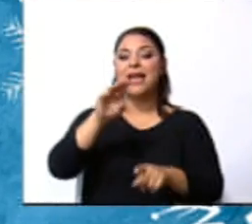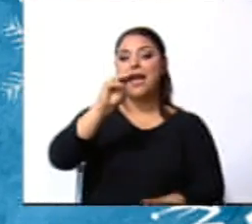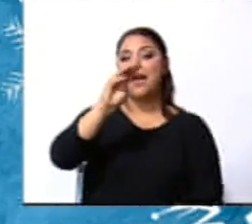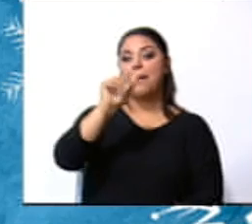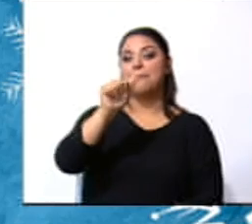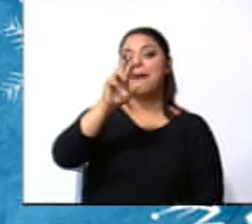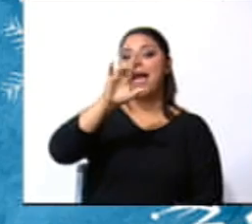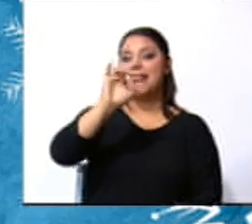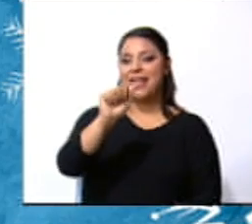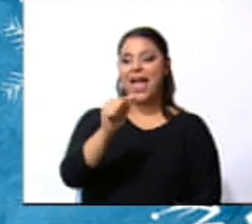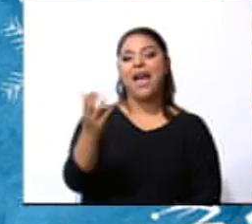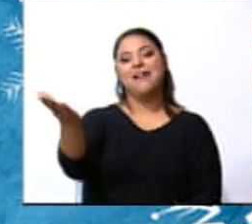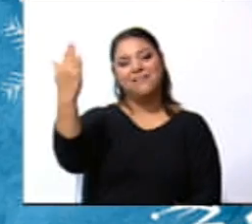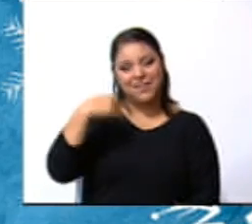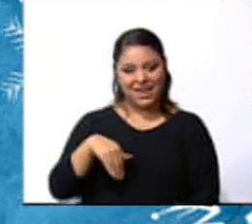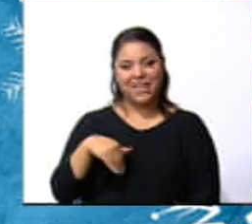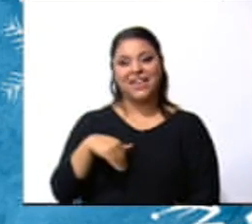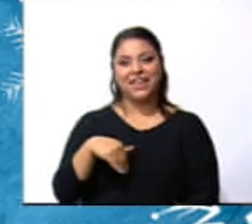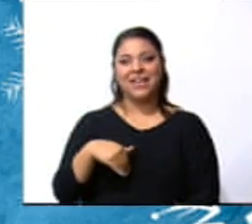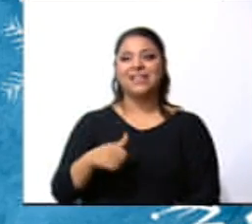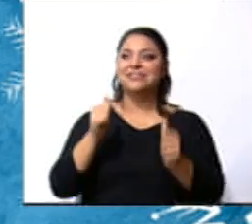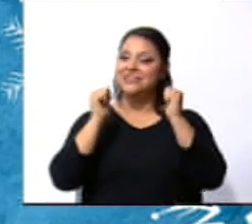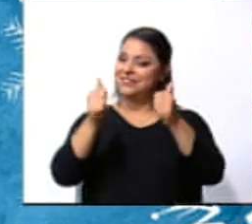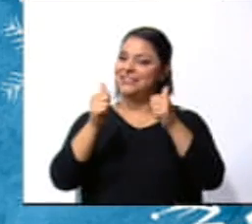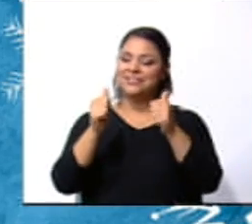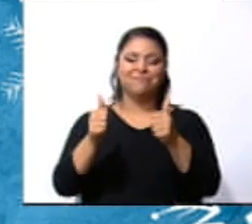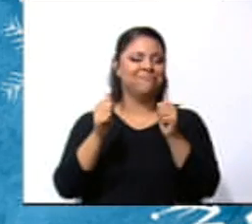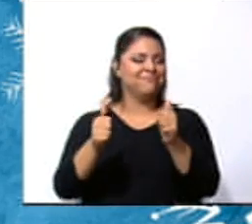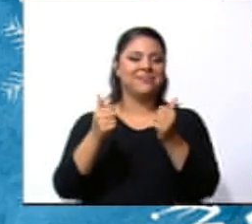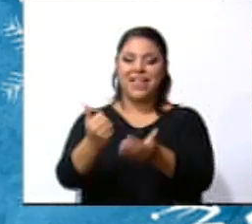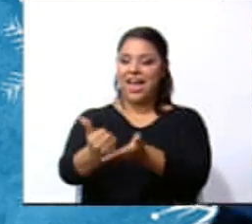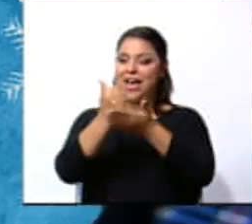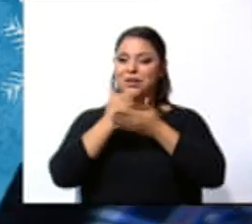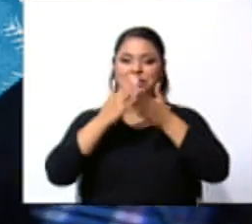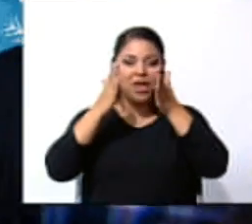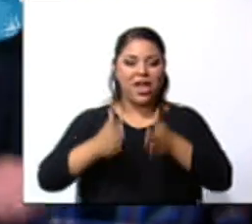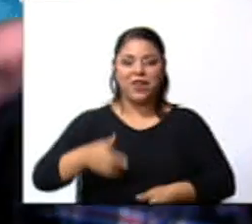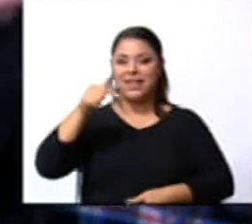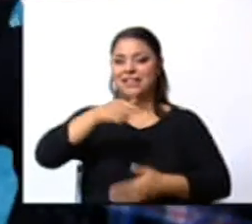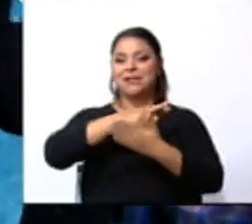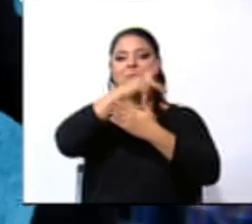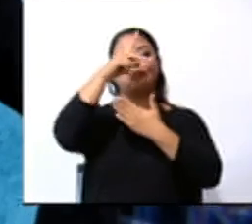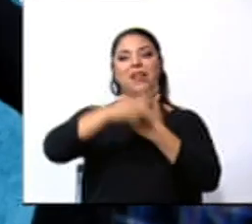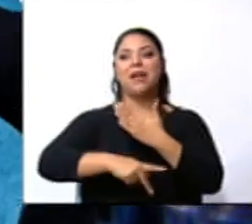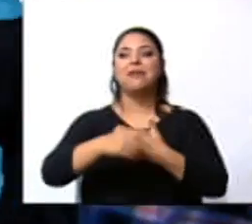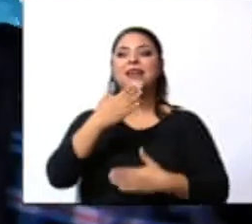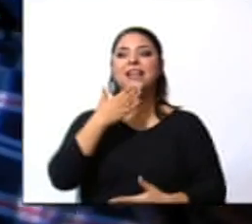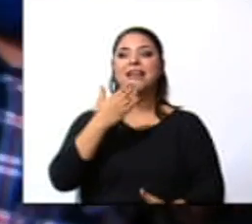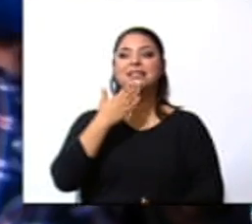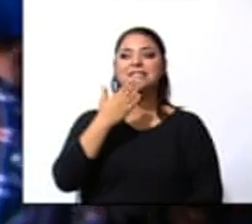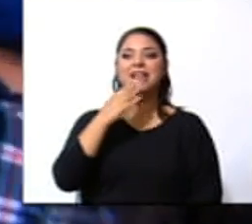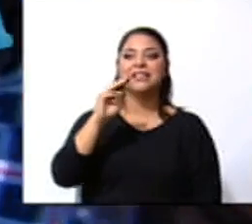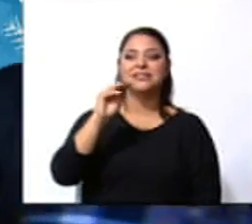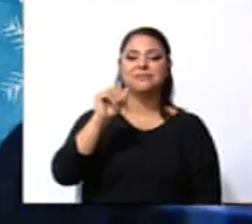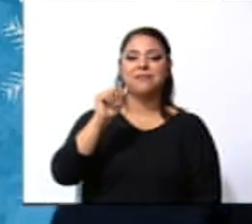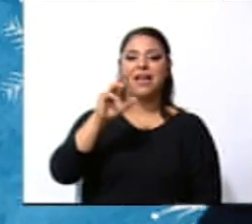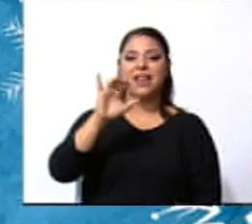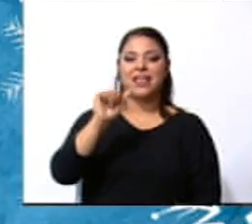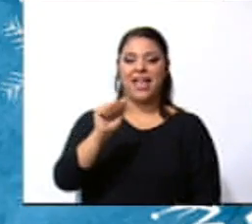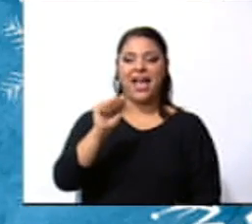Maria. She was a great helper in this program. Thank you, Maria. Thank you.